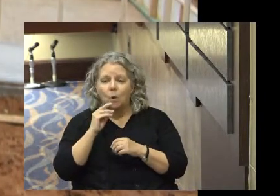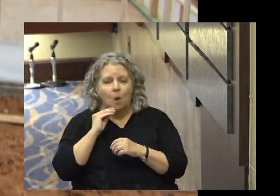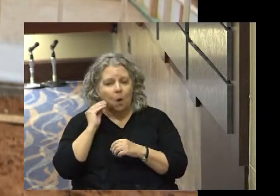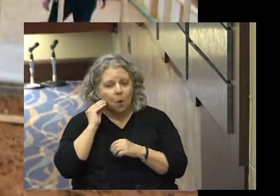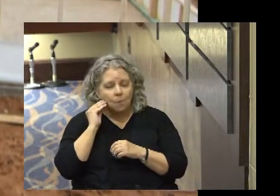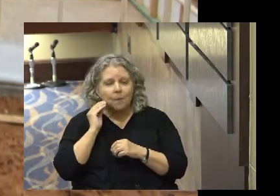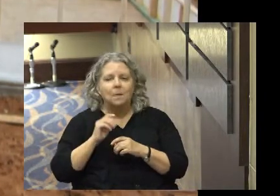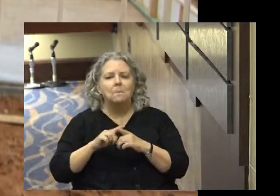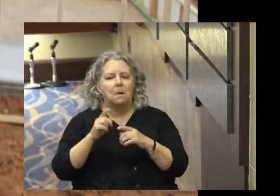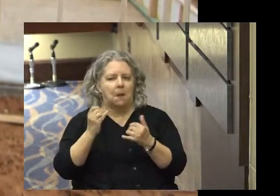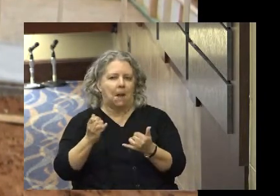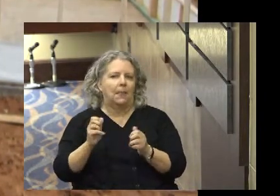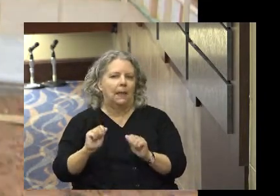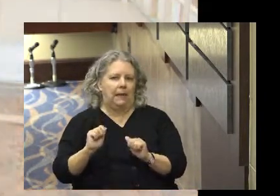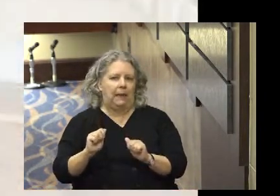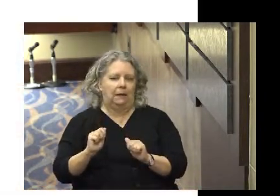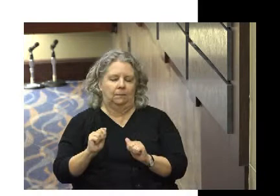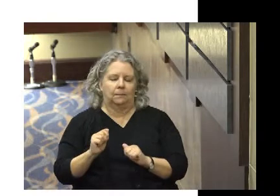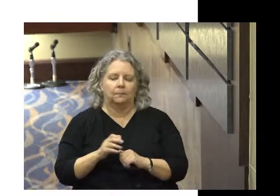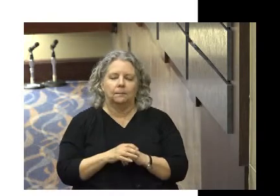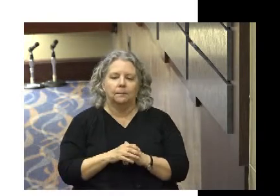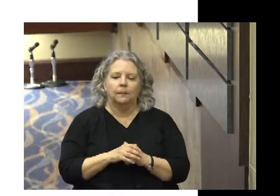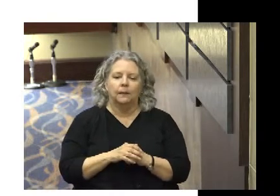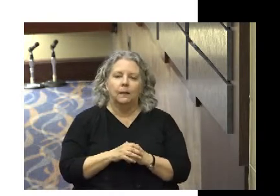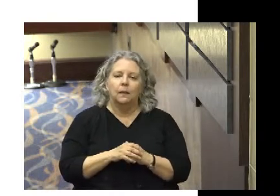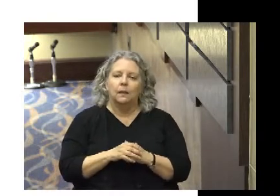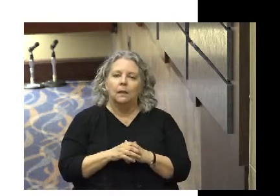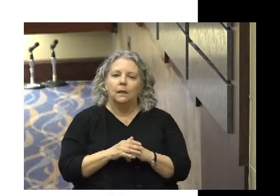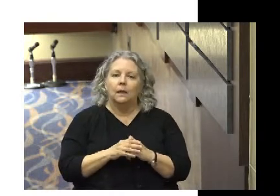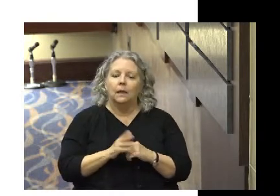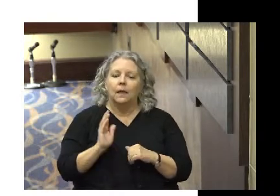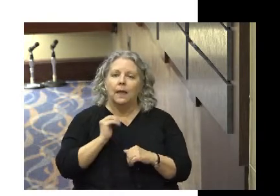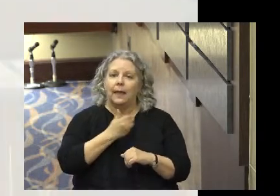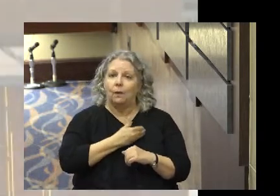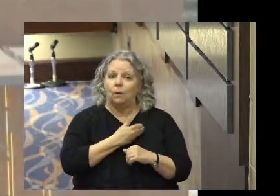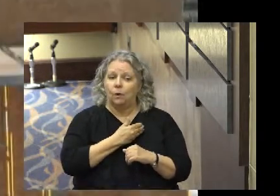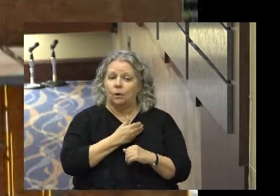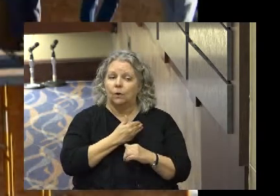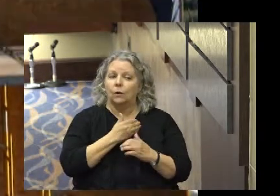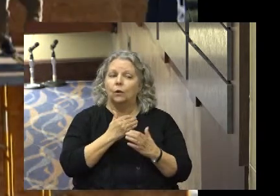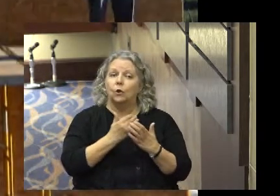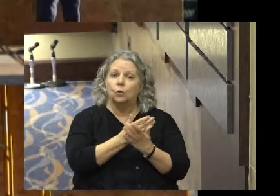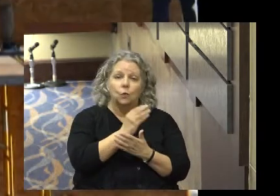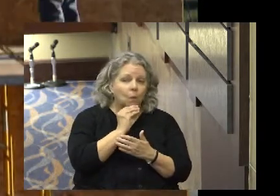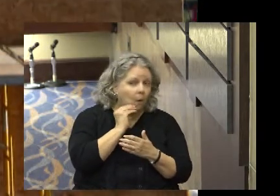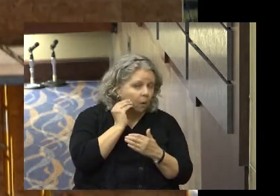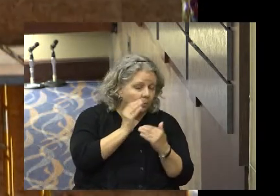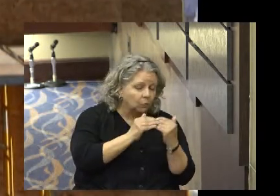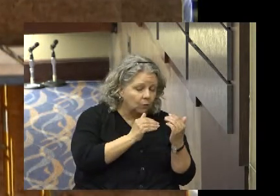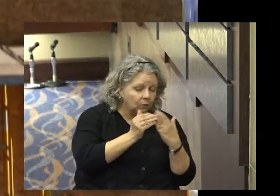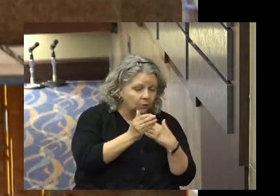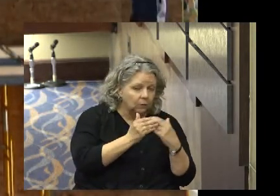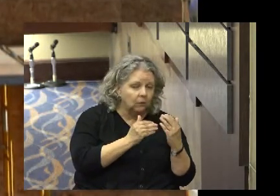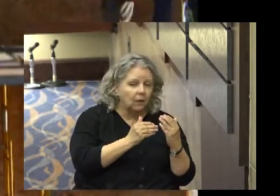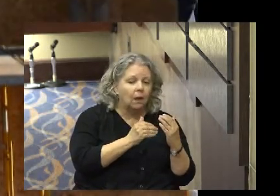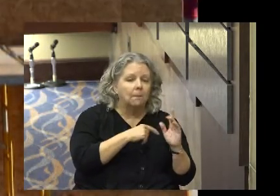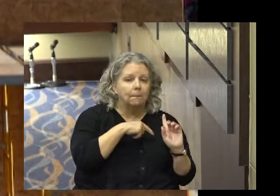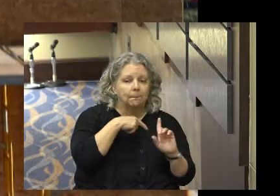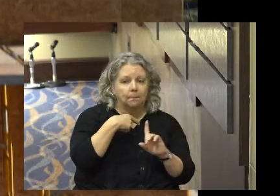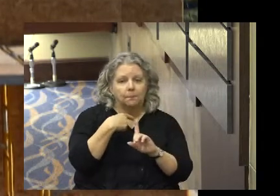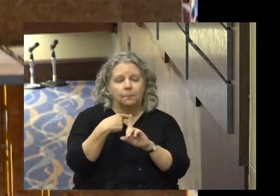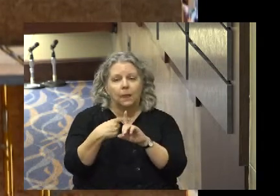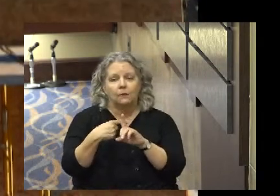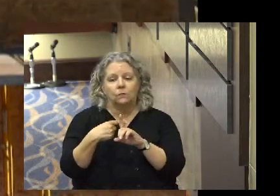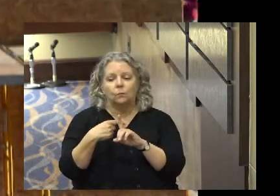home ownership. In addition to our new home construction program, Habitat completed 20 emergency